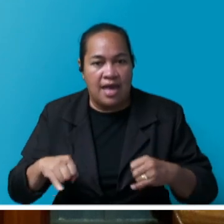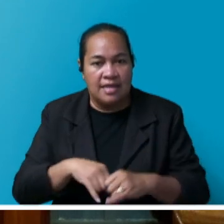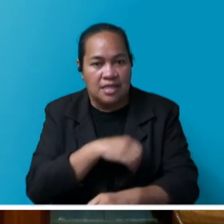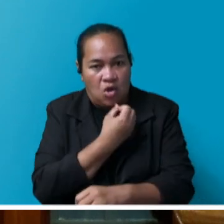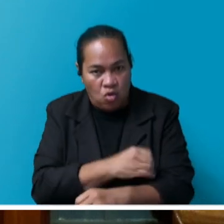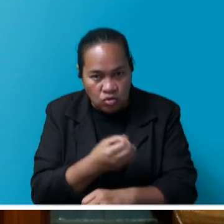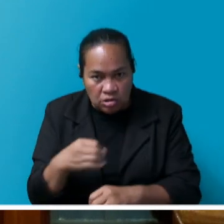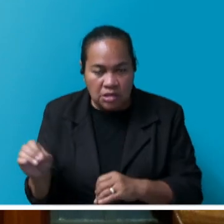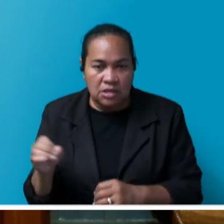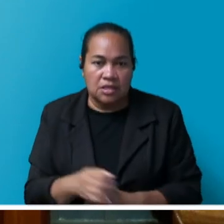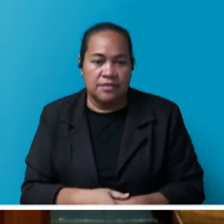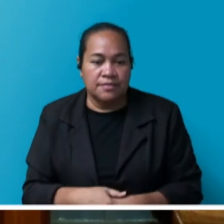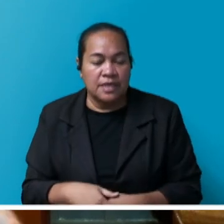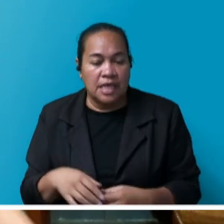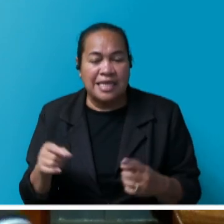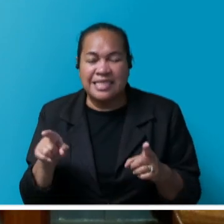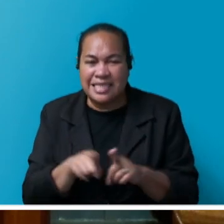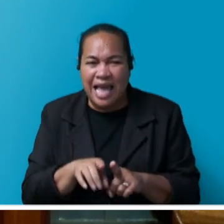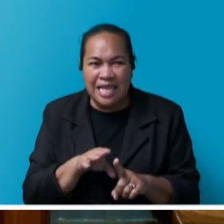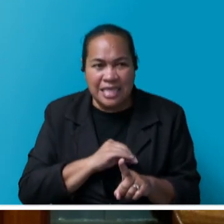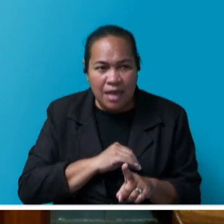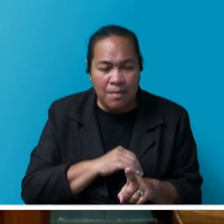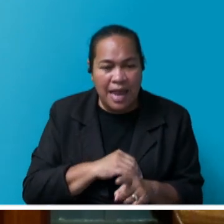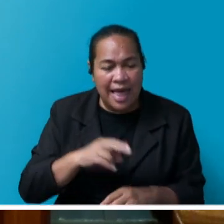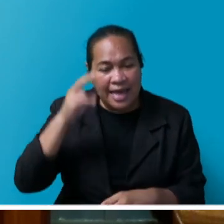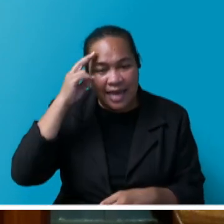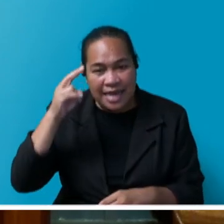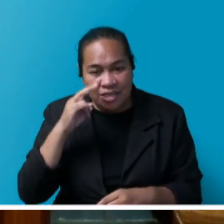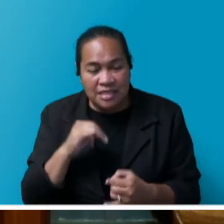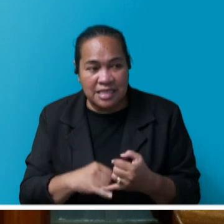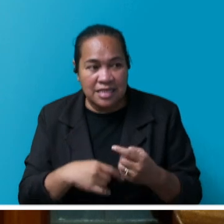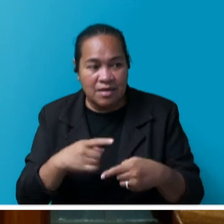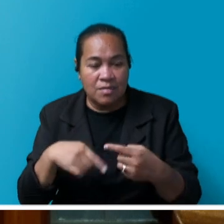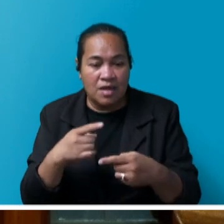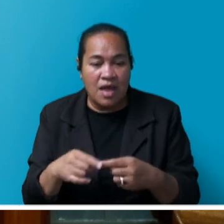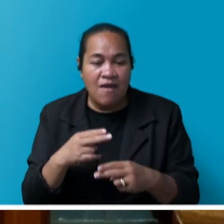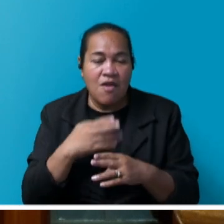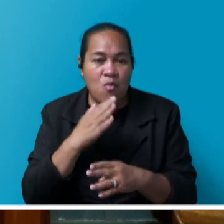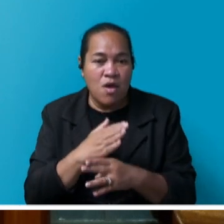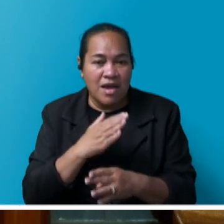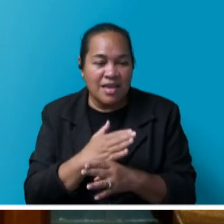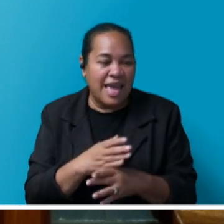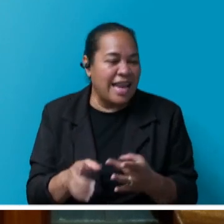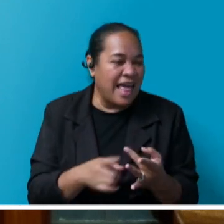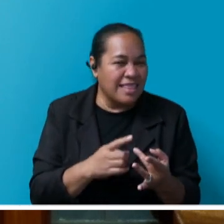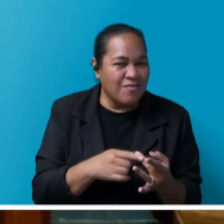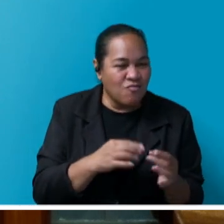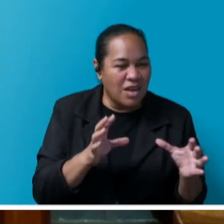ecosystems through initiatives like the National Sustainable Tourism Framework and the Novo Ligu program.